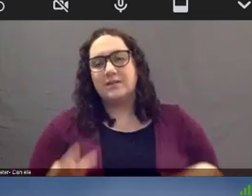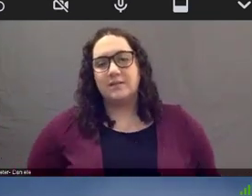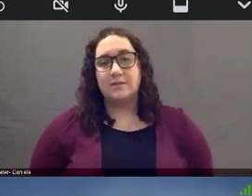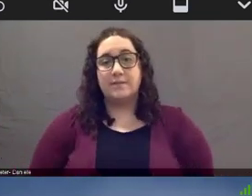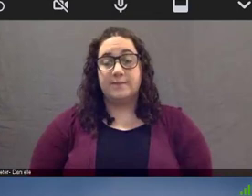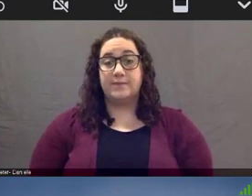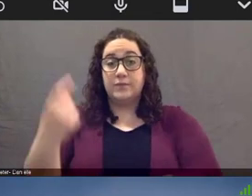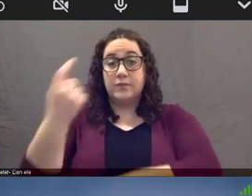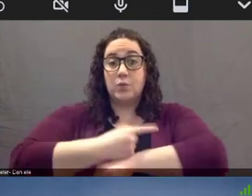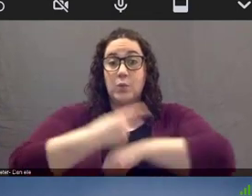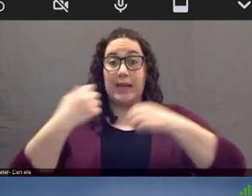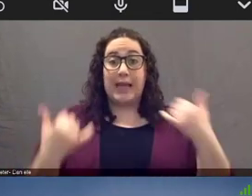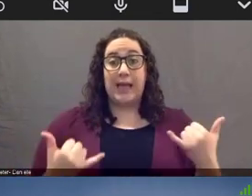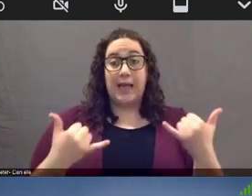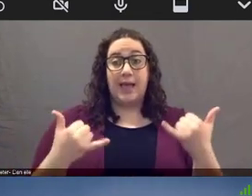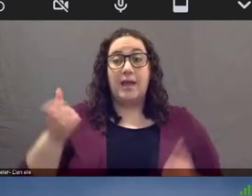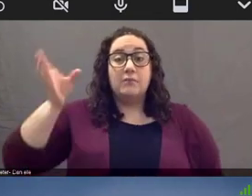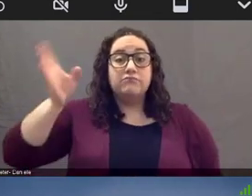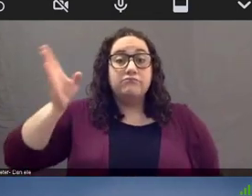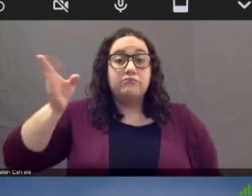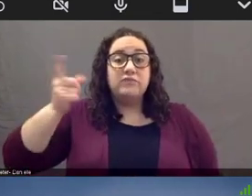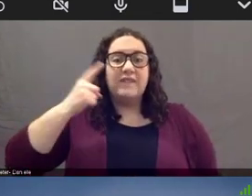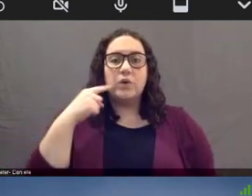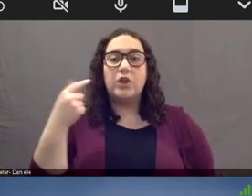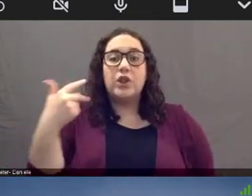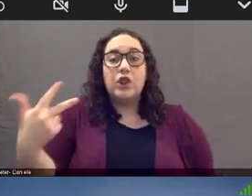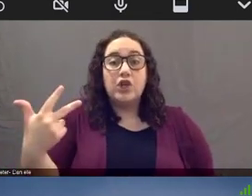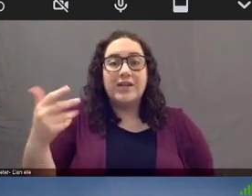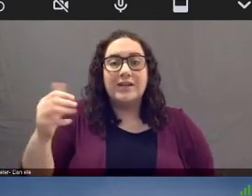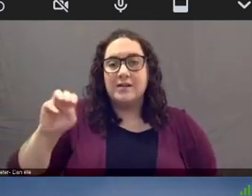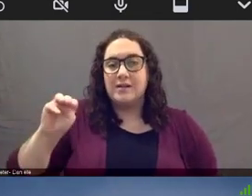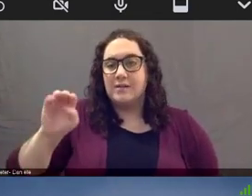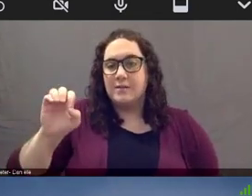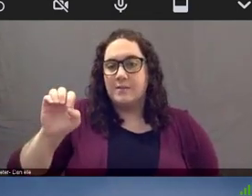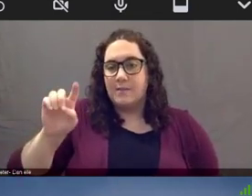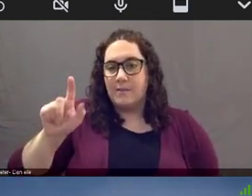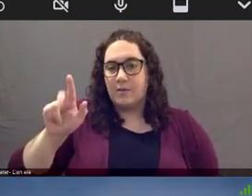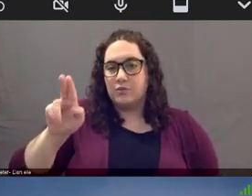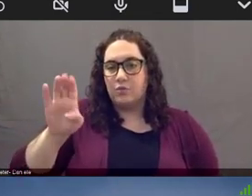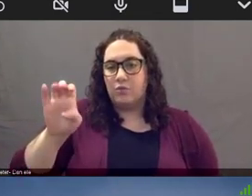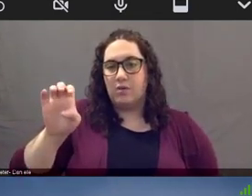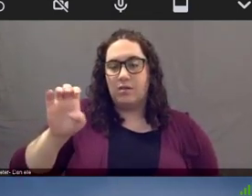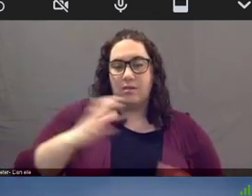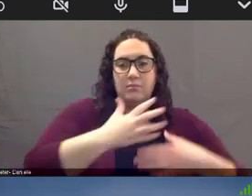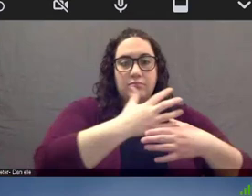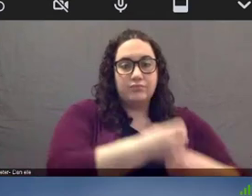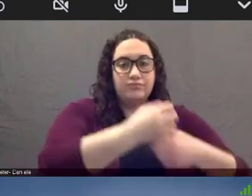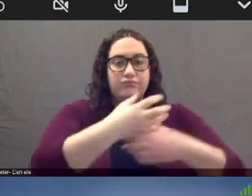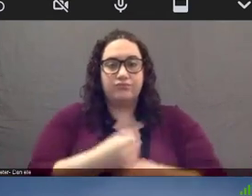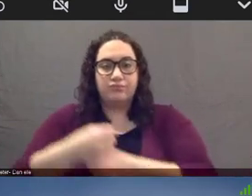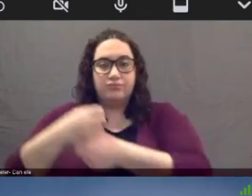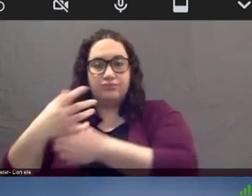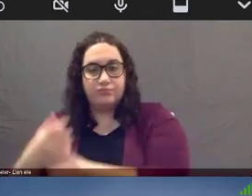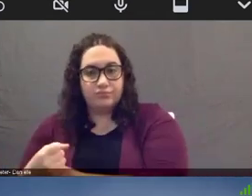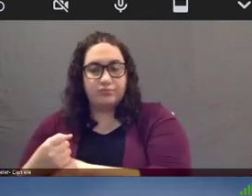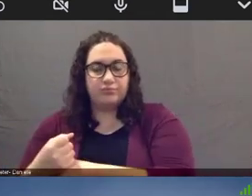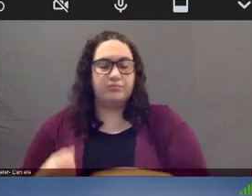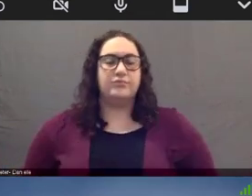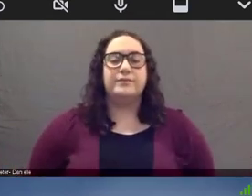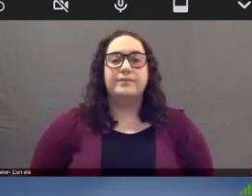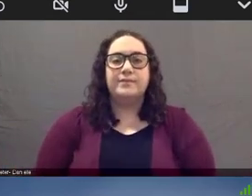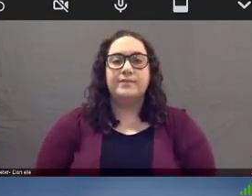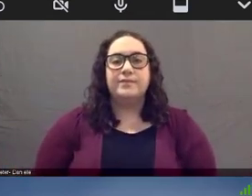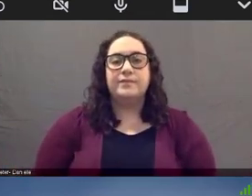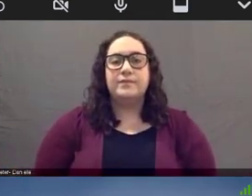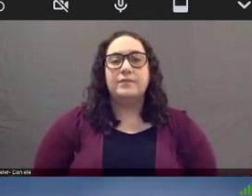different modules. So this is kind of like a what did you learn in heat transfer? And then I was thinking we have 3 classes left